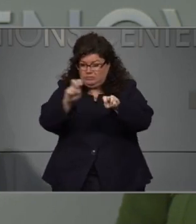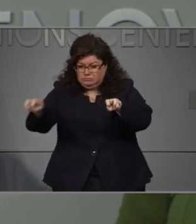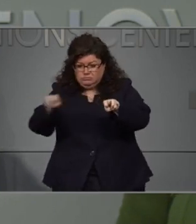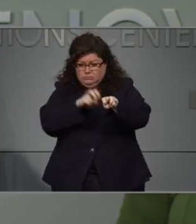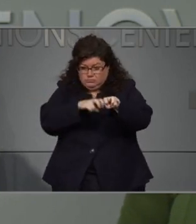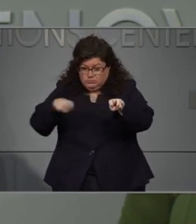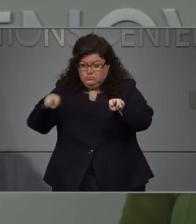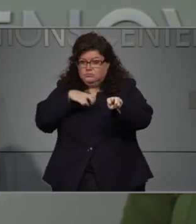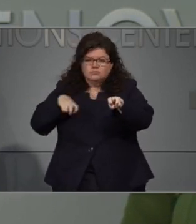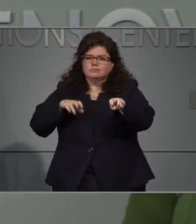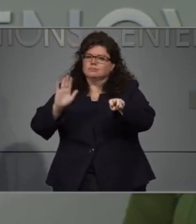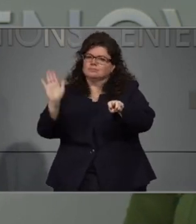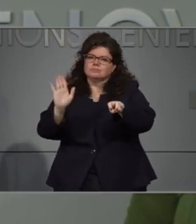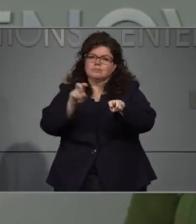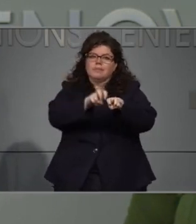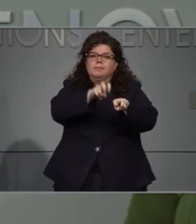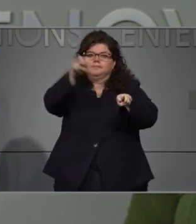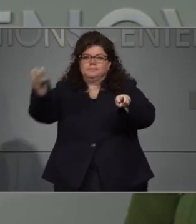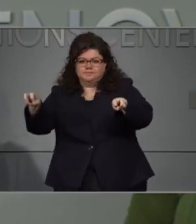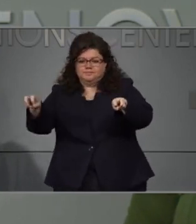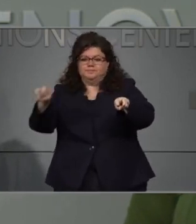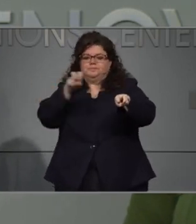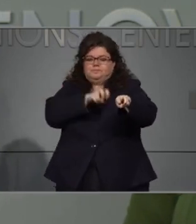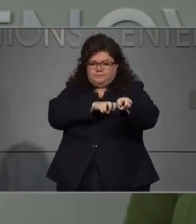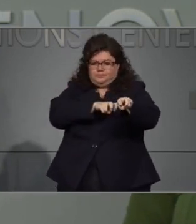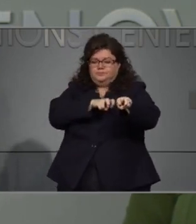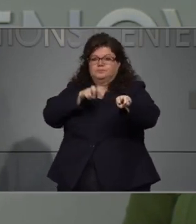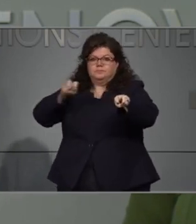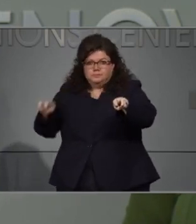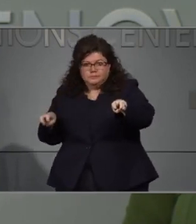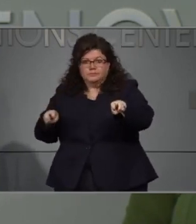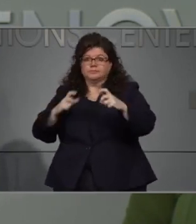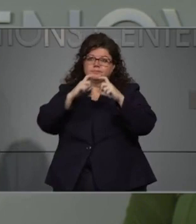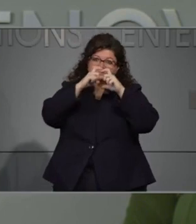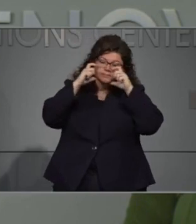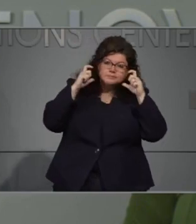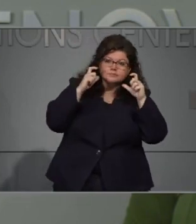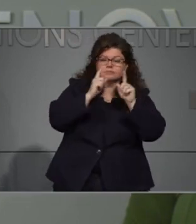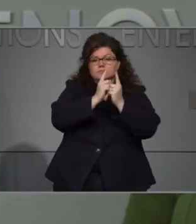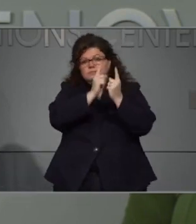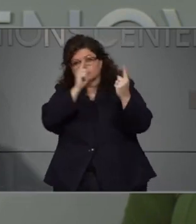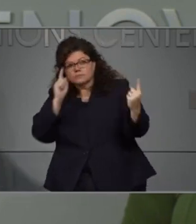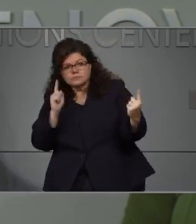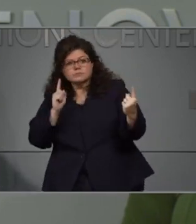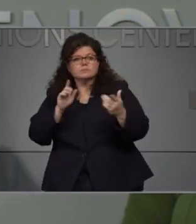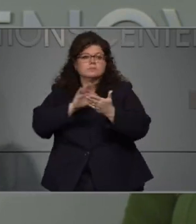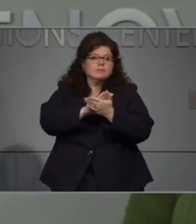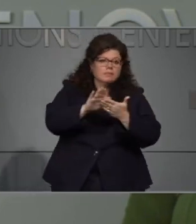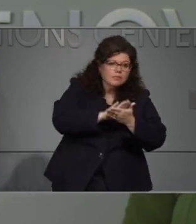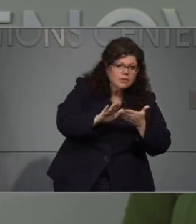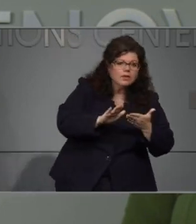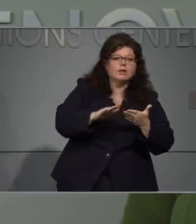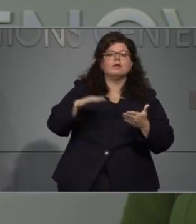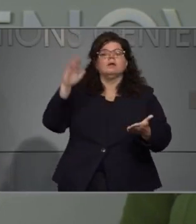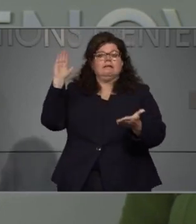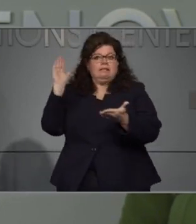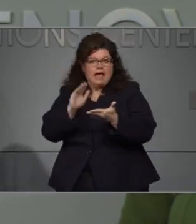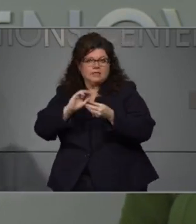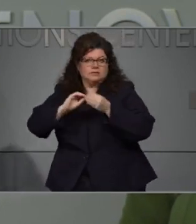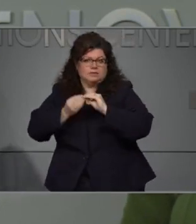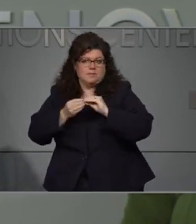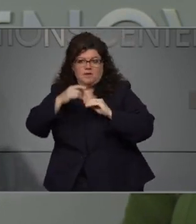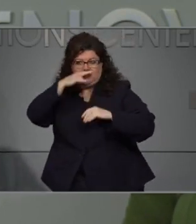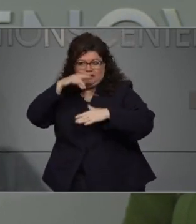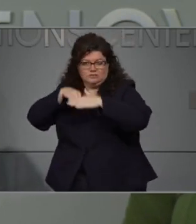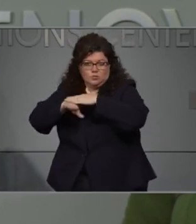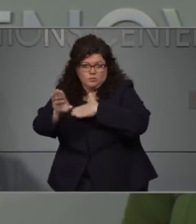the school buildings and put in the maximum amount of safety precautions as we go back to in-person learning. We